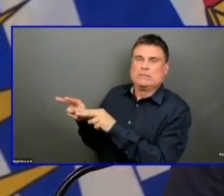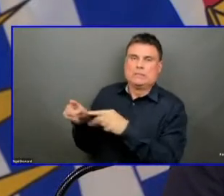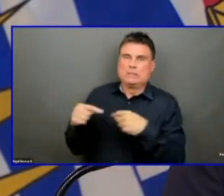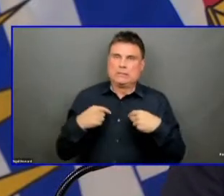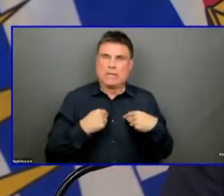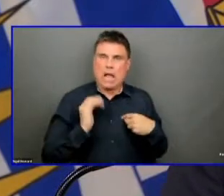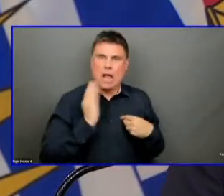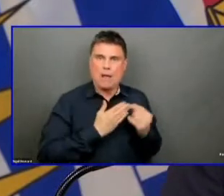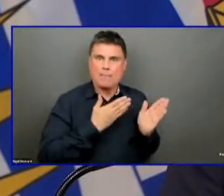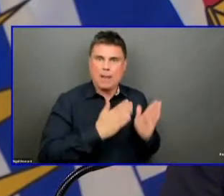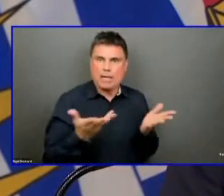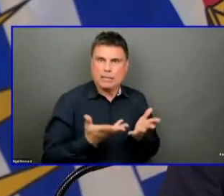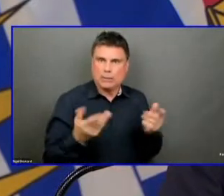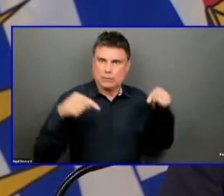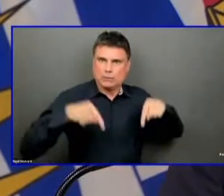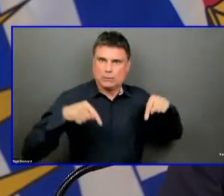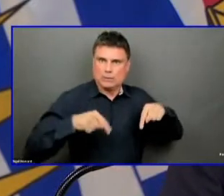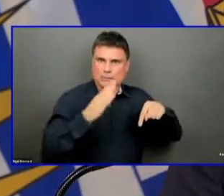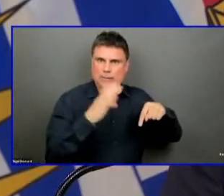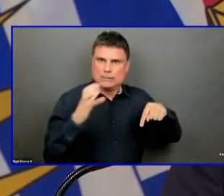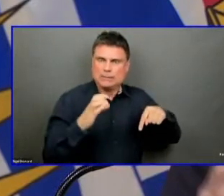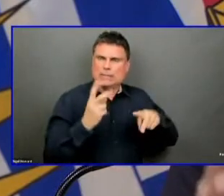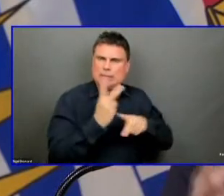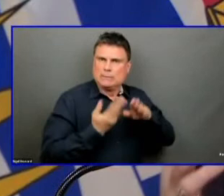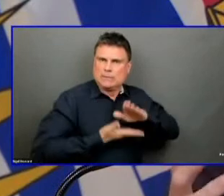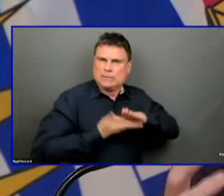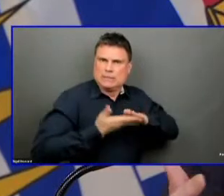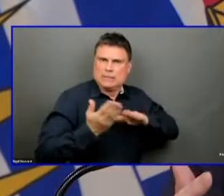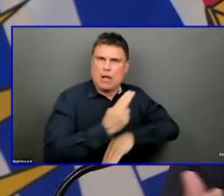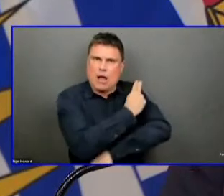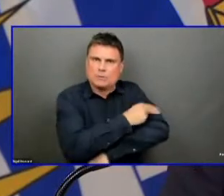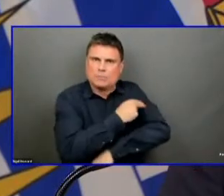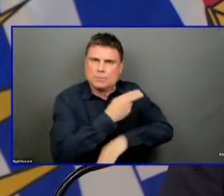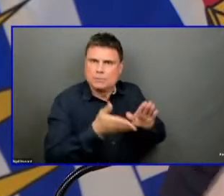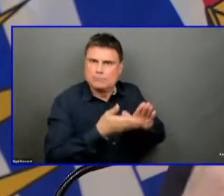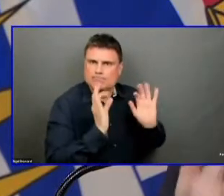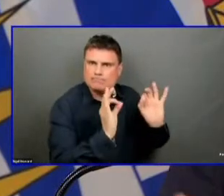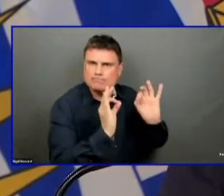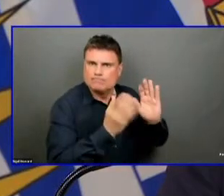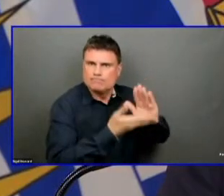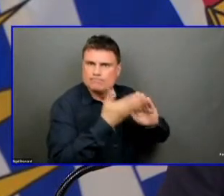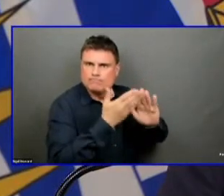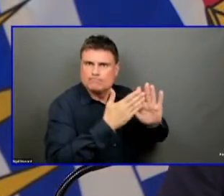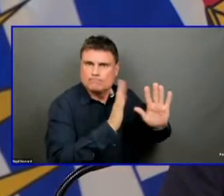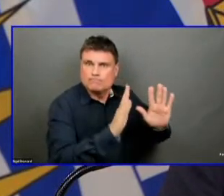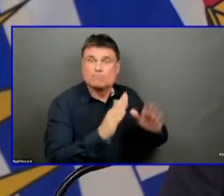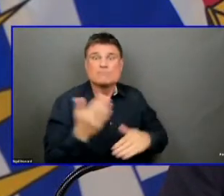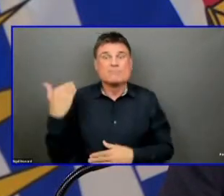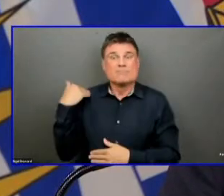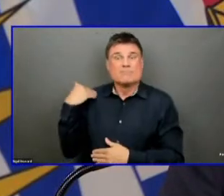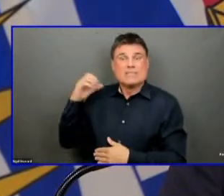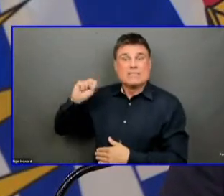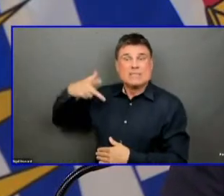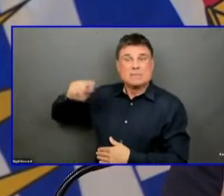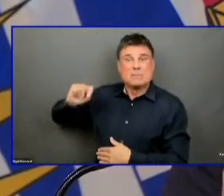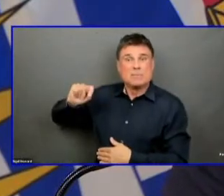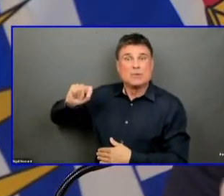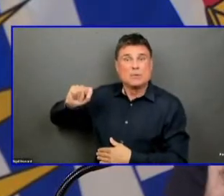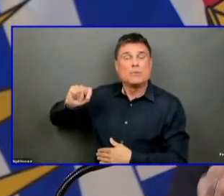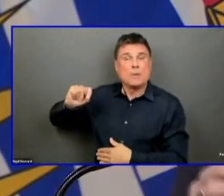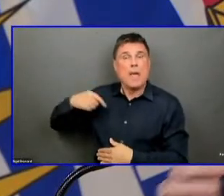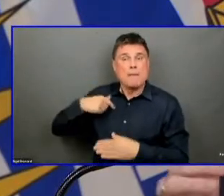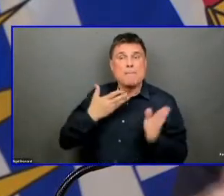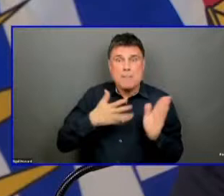back in September, and those plans are still in play. We're monitoring them regularly. We have